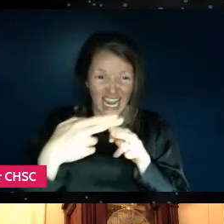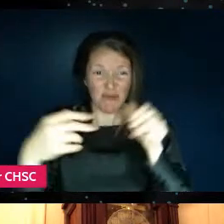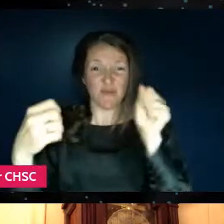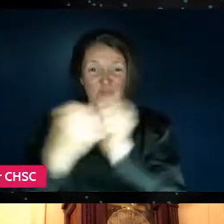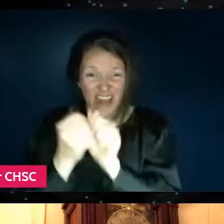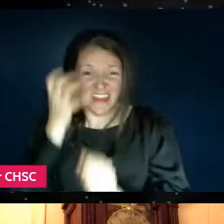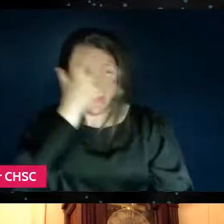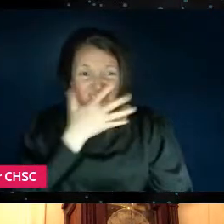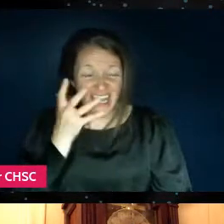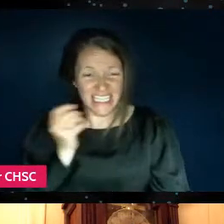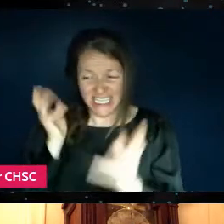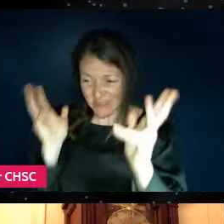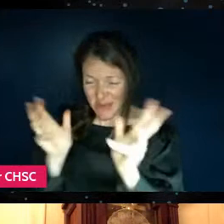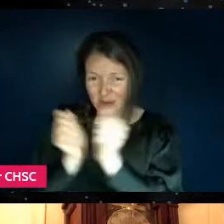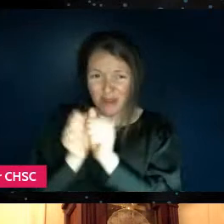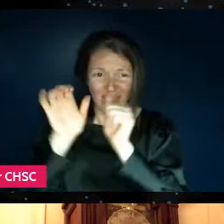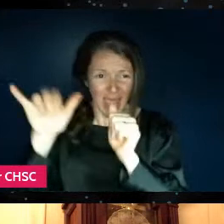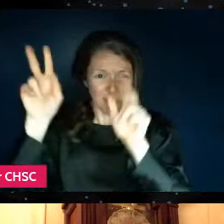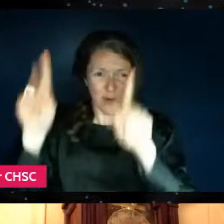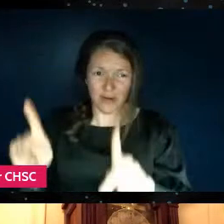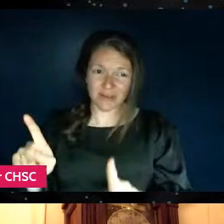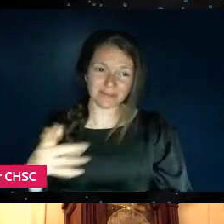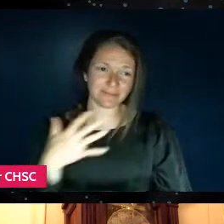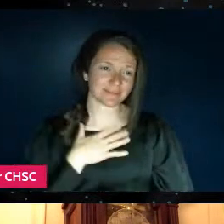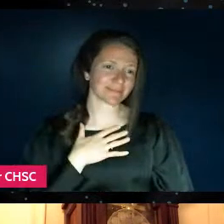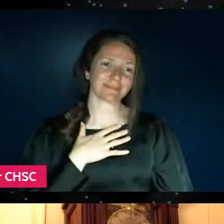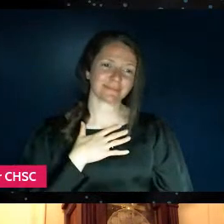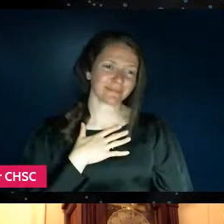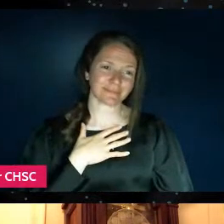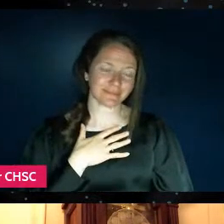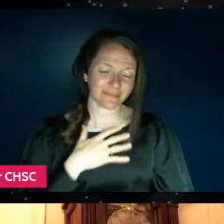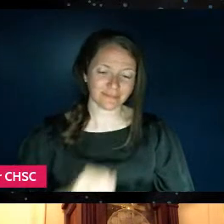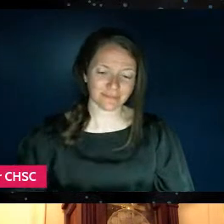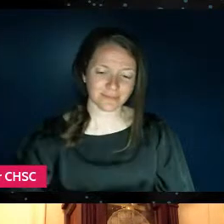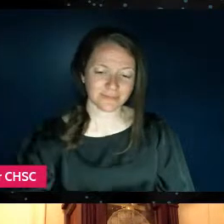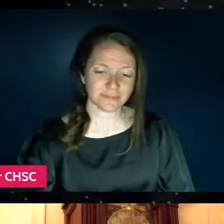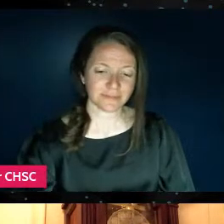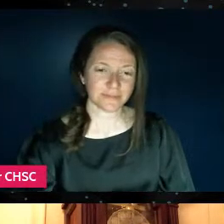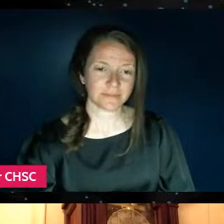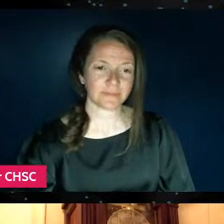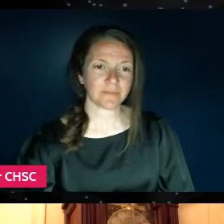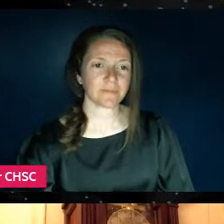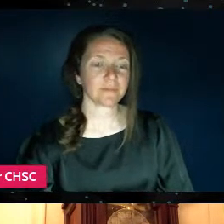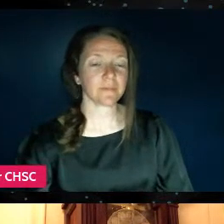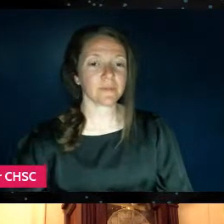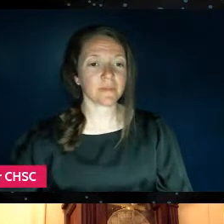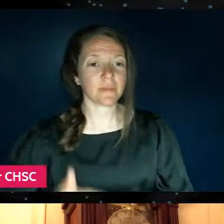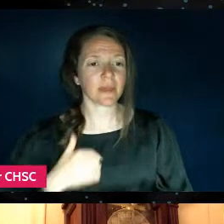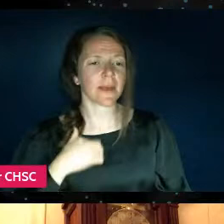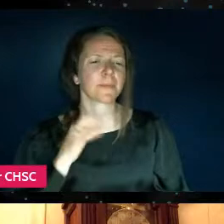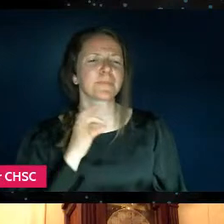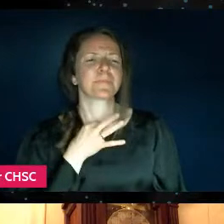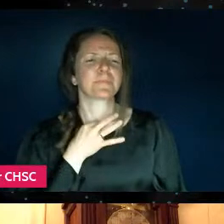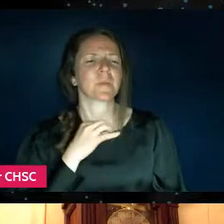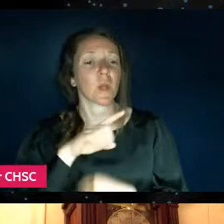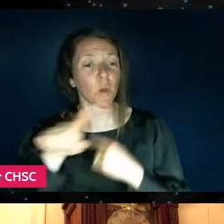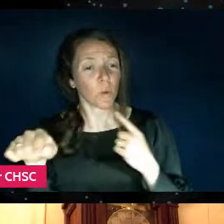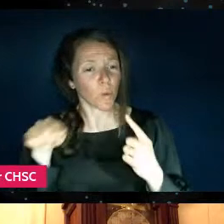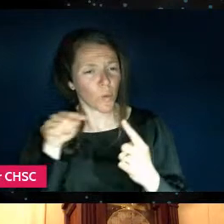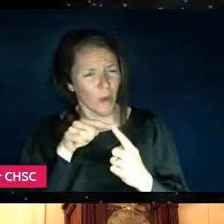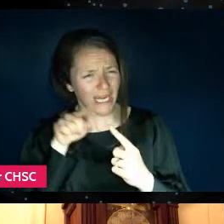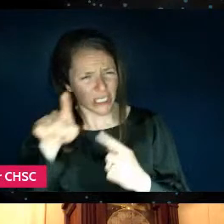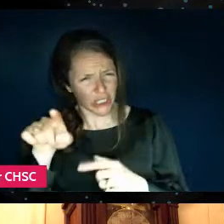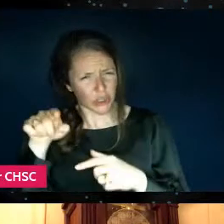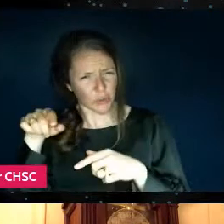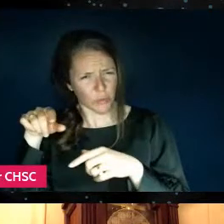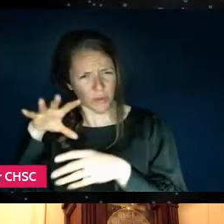to a person. Like, to satisfy my own curiosity, what, like, when were you at Club 82? So